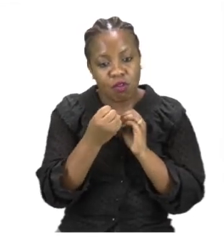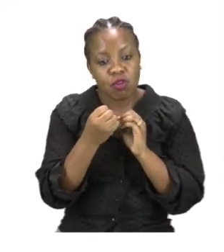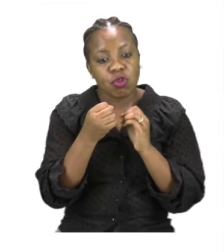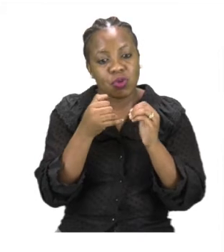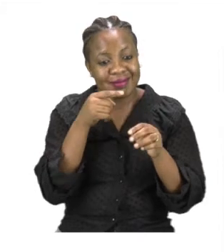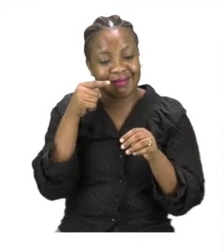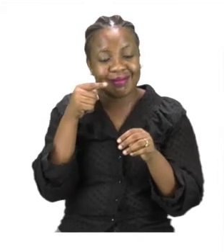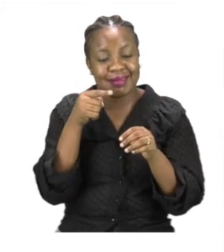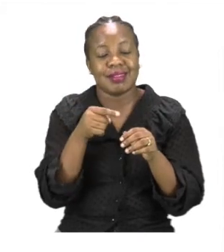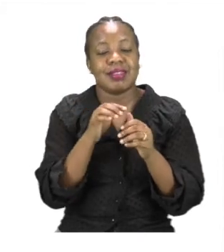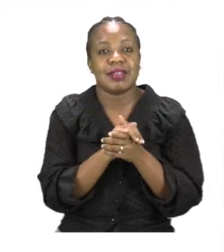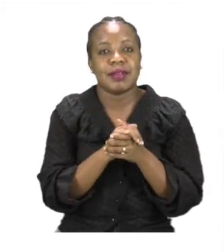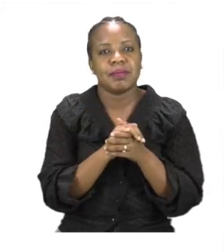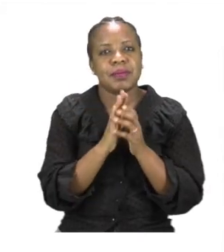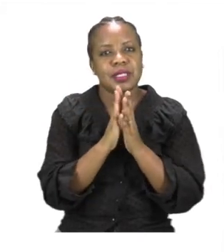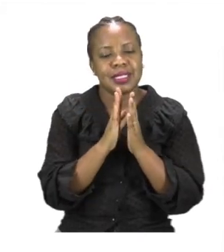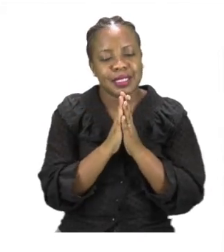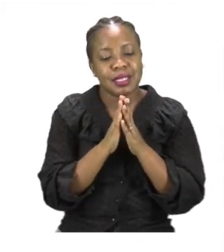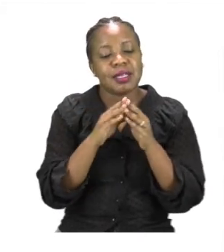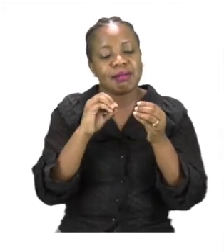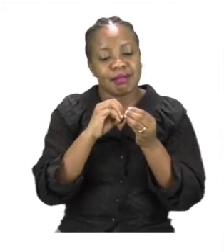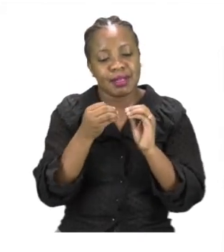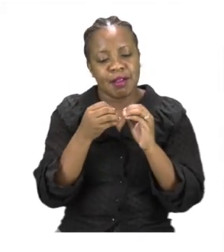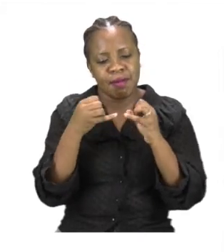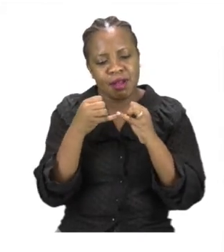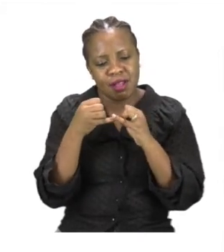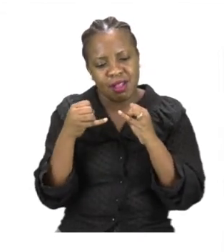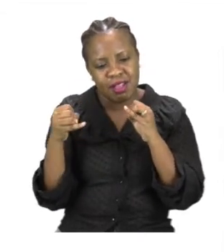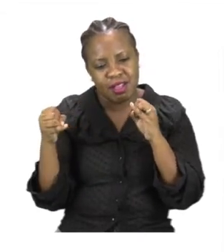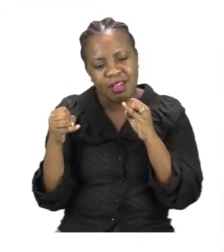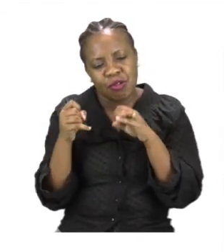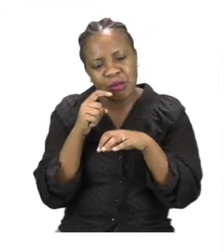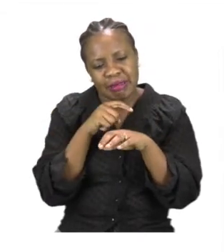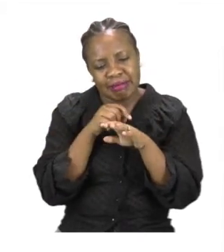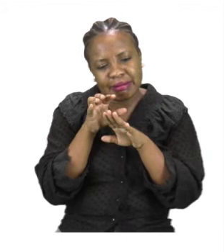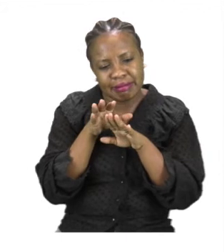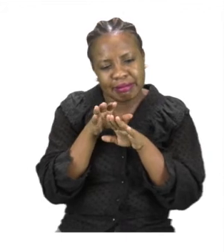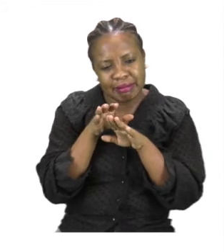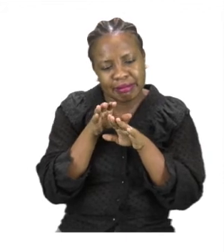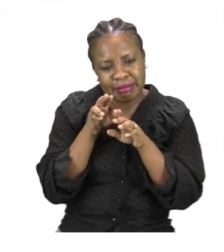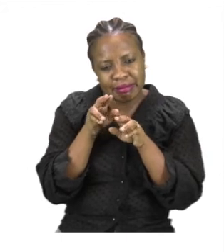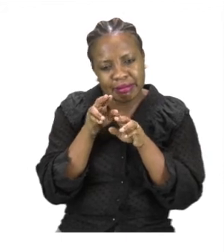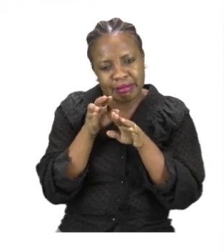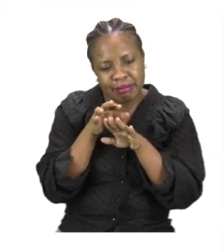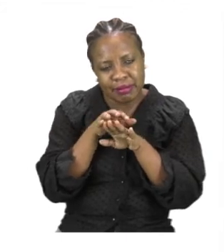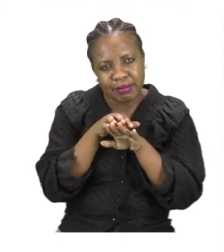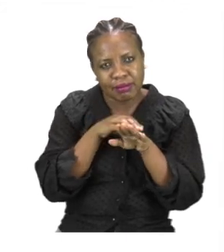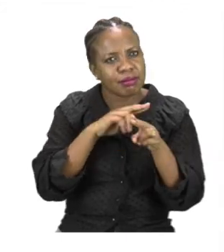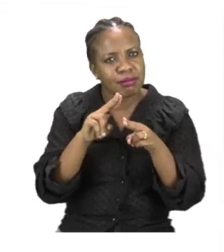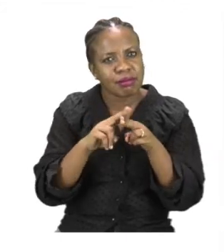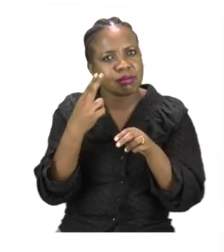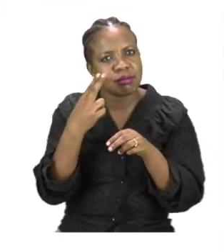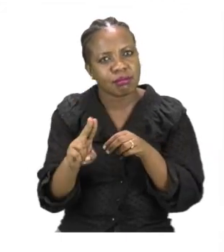to take our time and count from the number, big number, moving forward. If you're